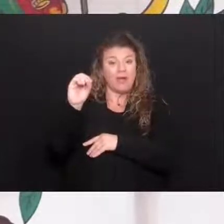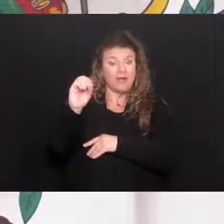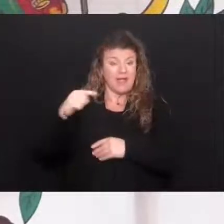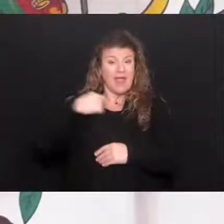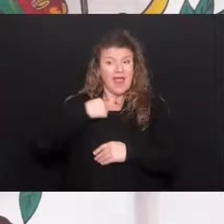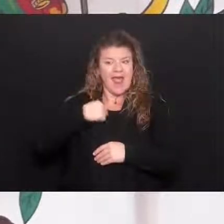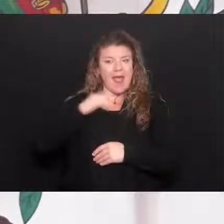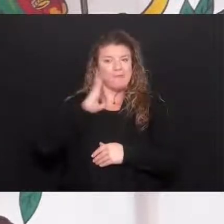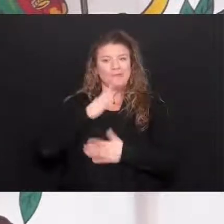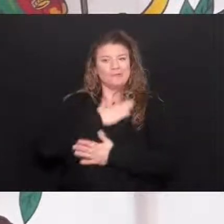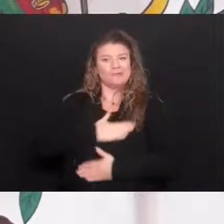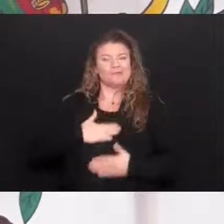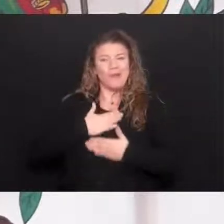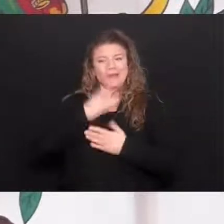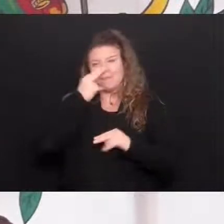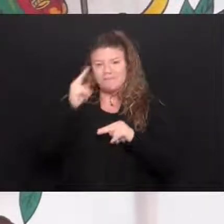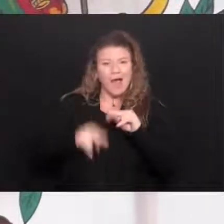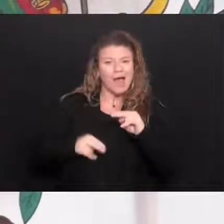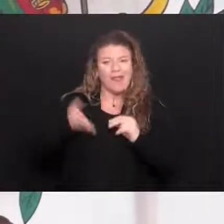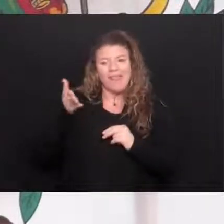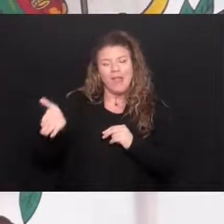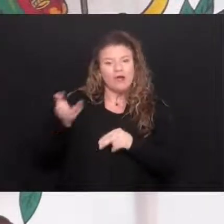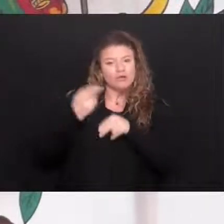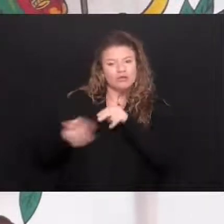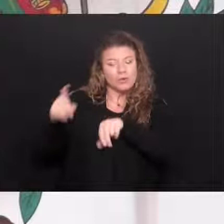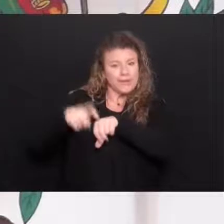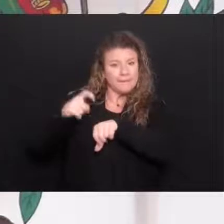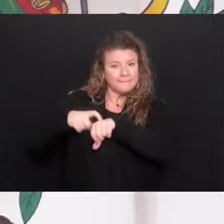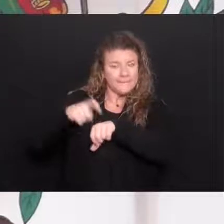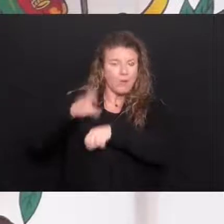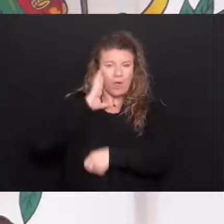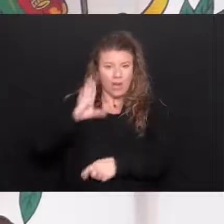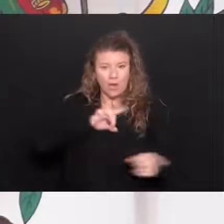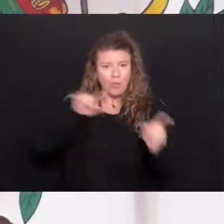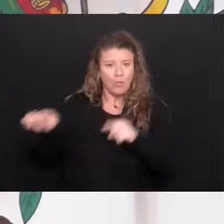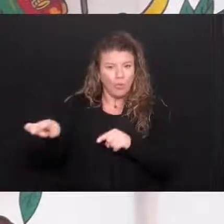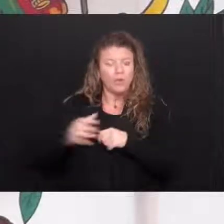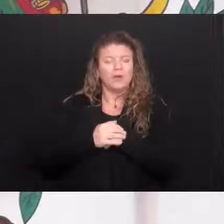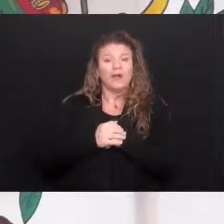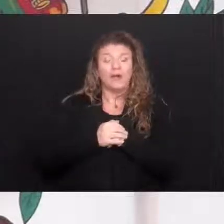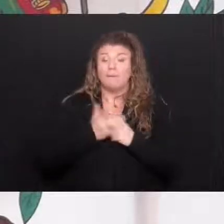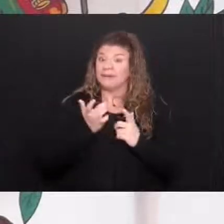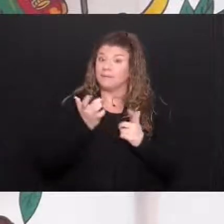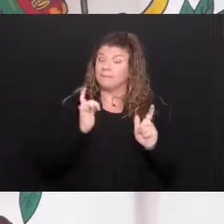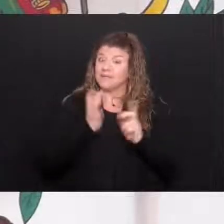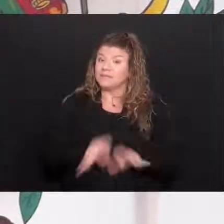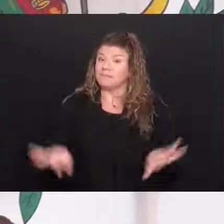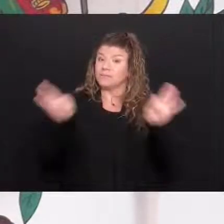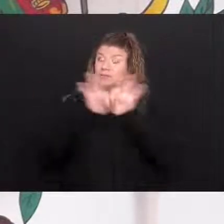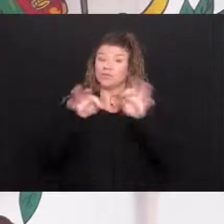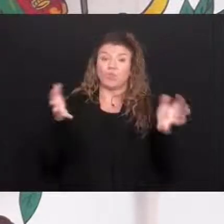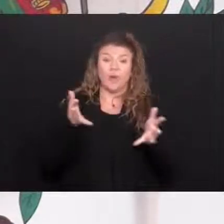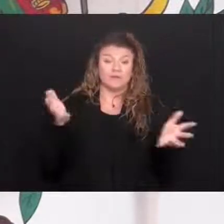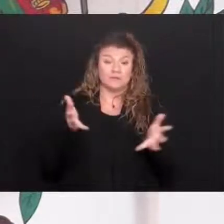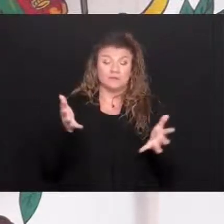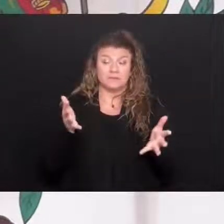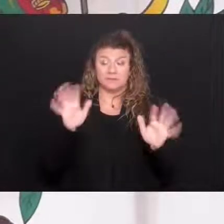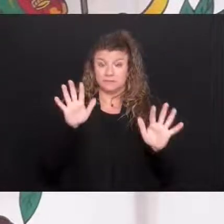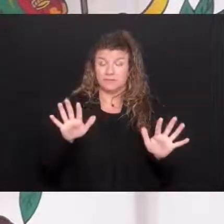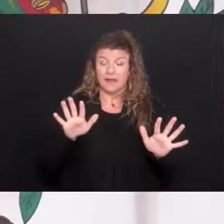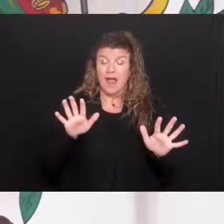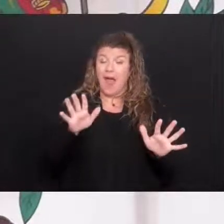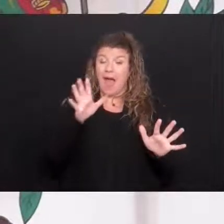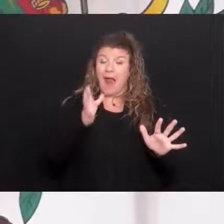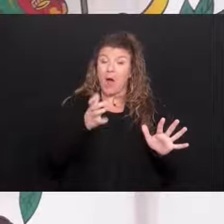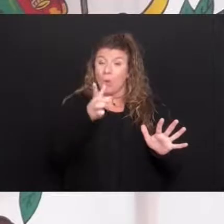To enjoy a little bit of fun, there for a few minutes and everything, but the biggest thing is just this, and I want you to take